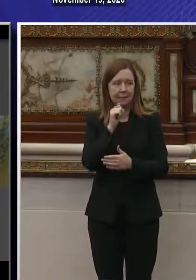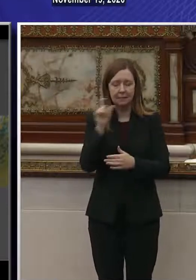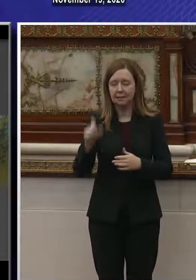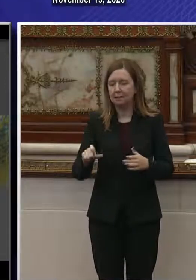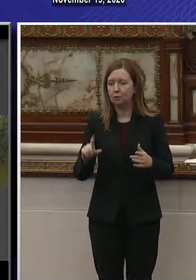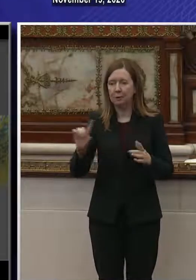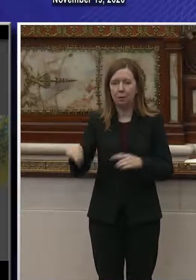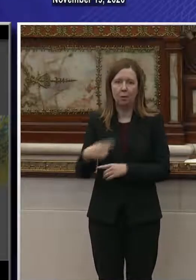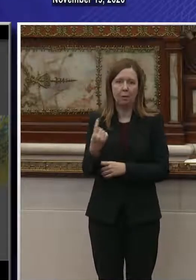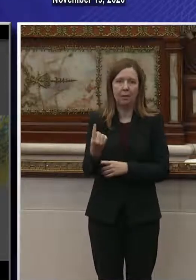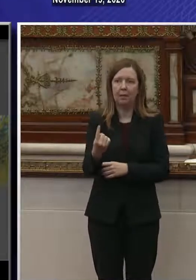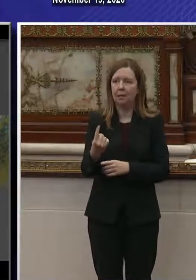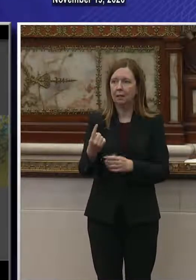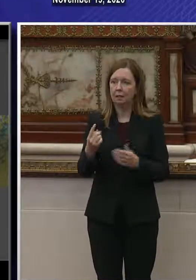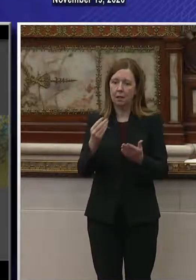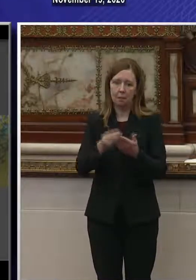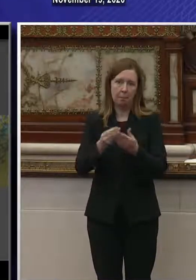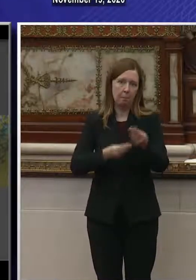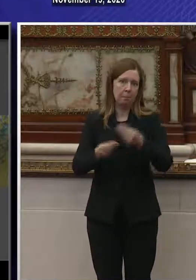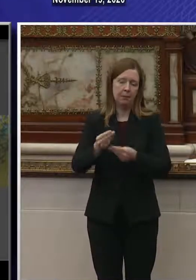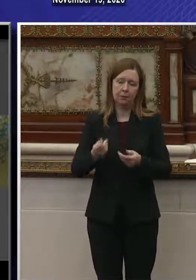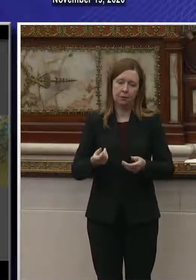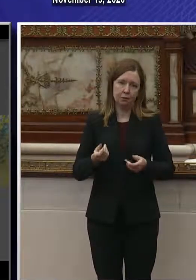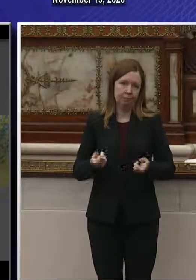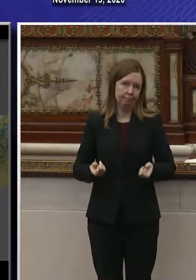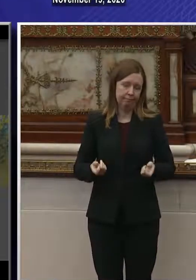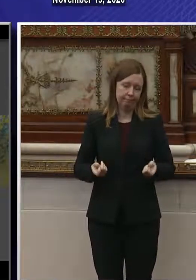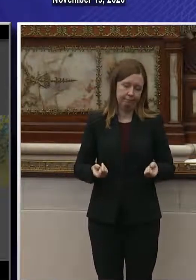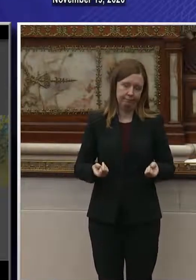be solely a new budgetary expenditure.